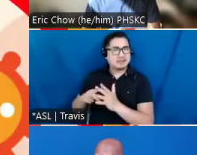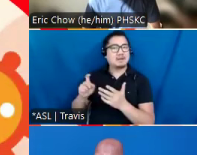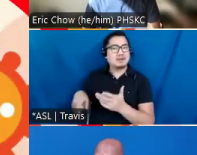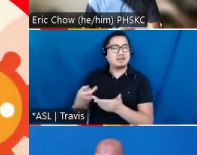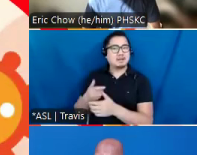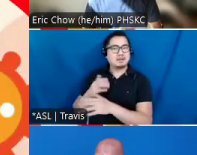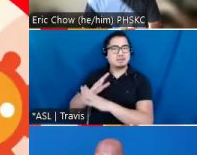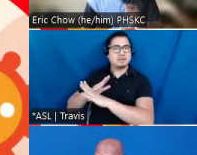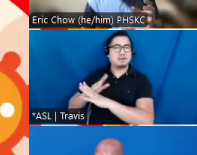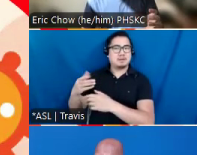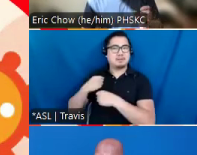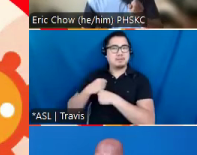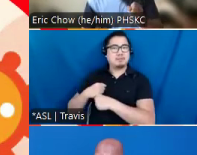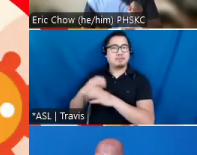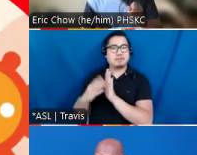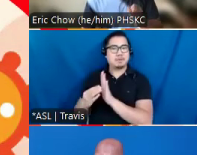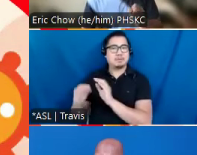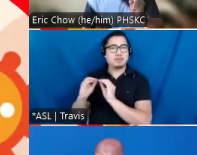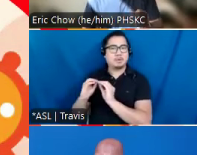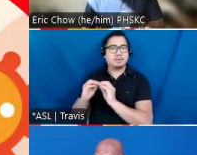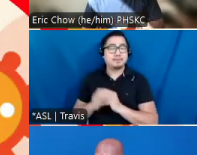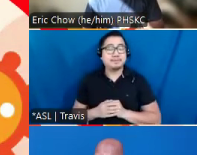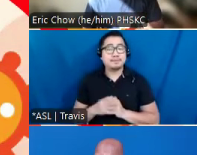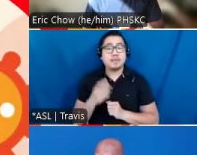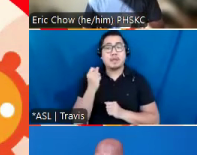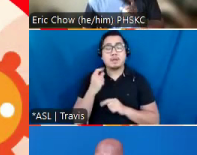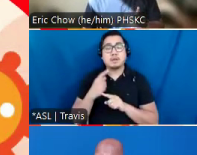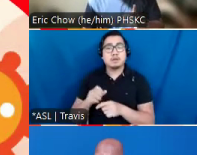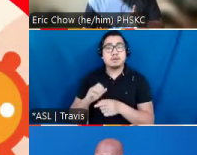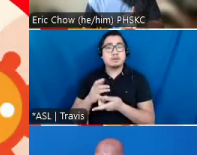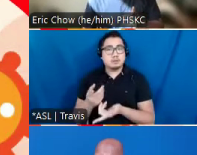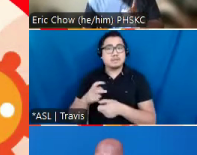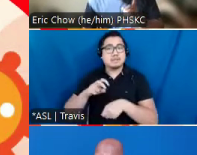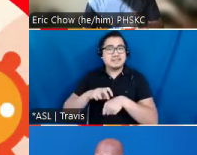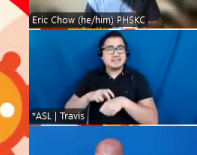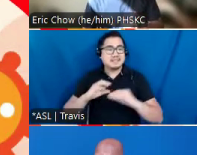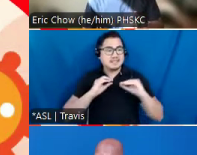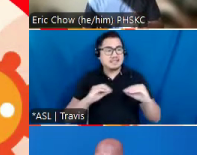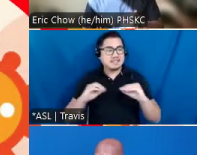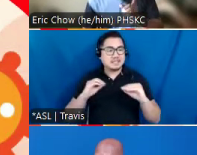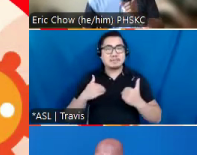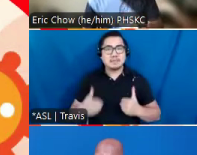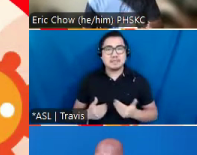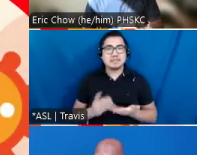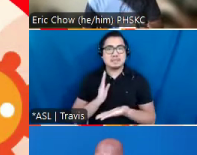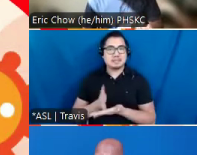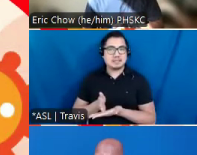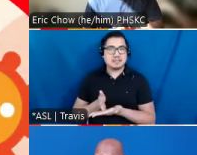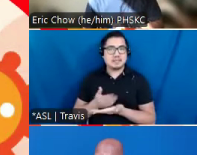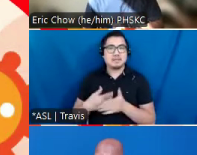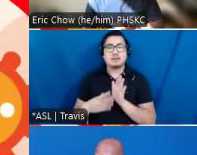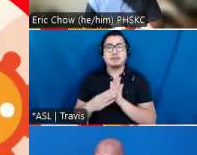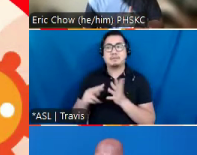body. So COVID-19 vaccines teach the immune system to block the virus from causing an infection by targeting the